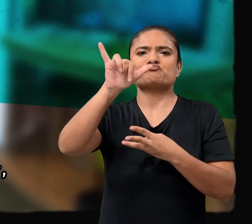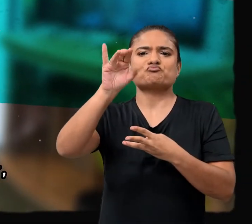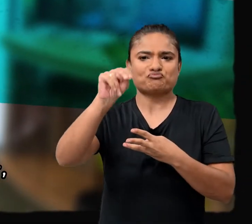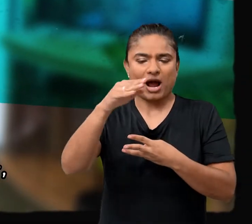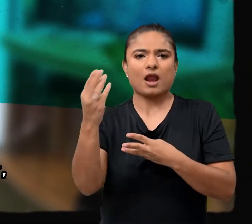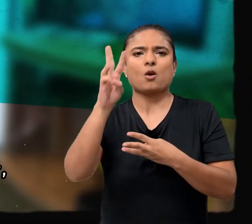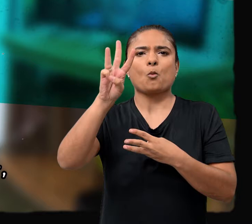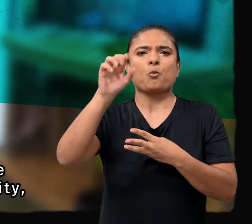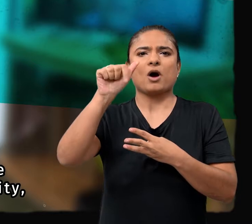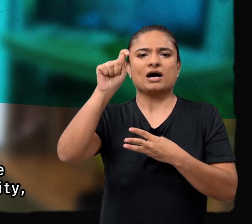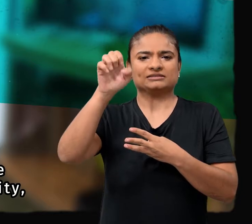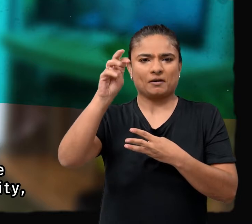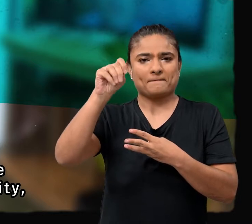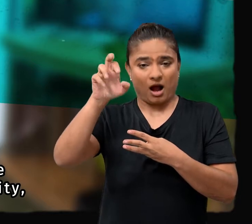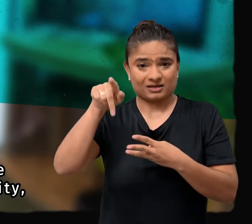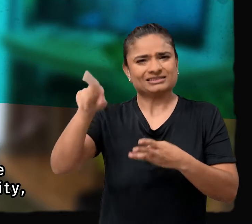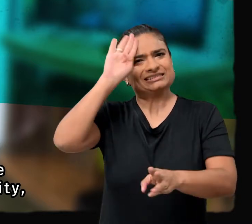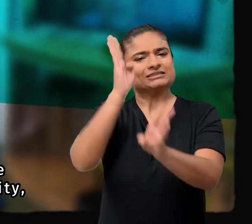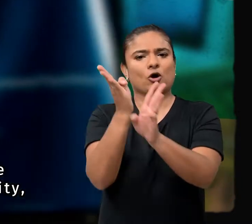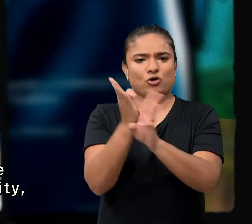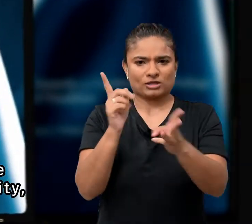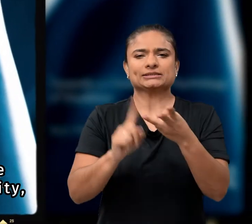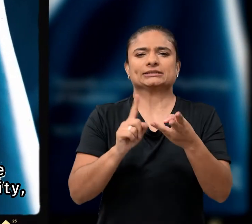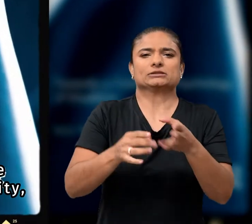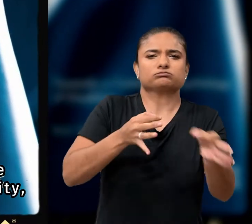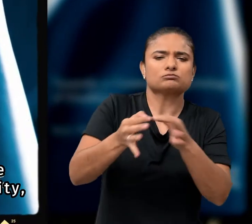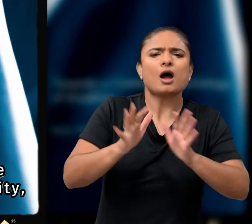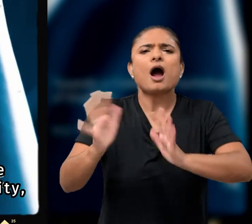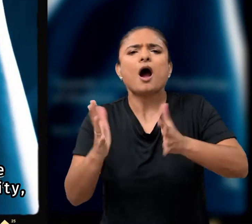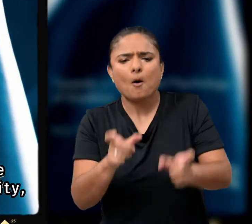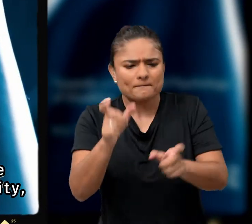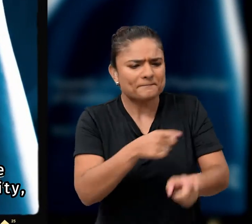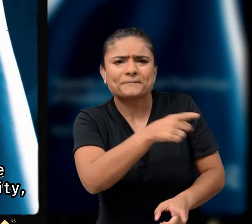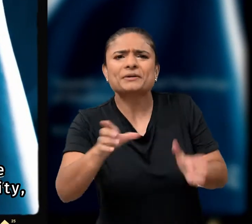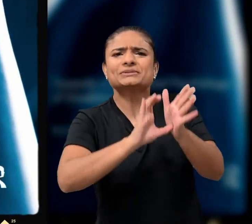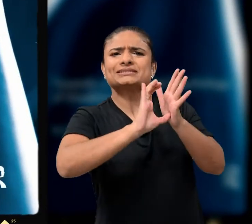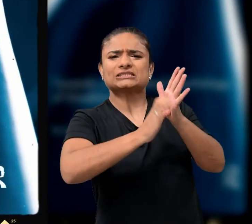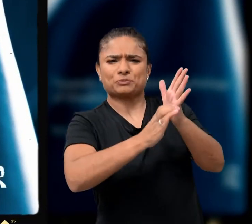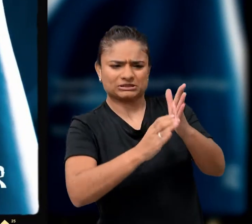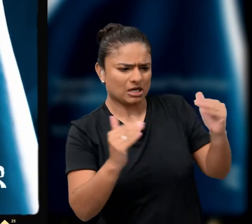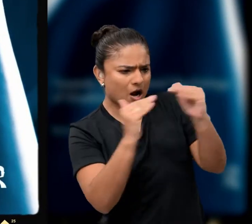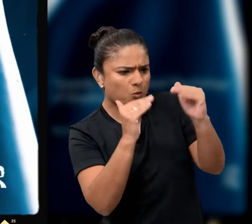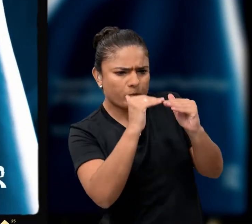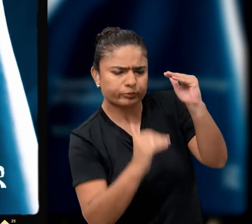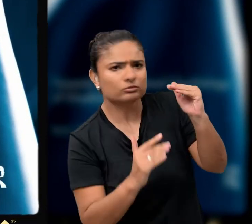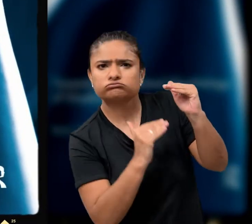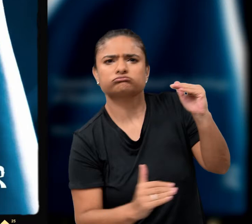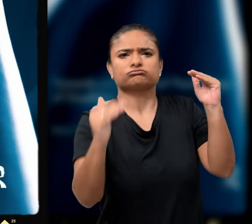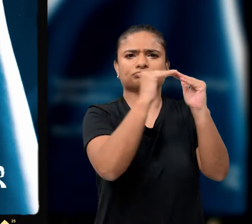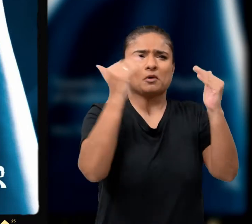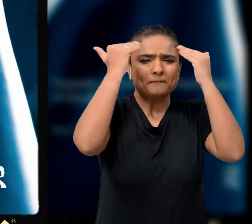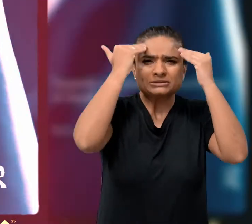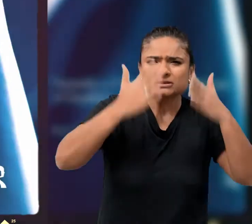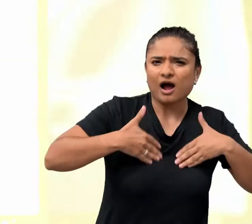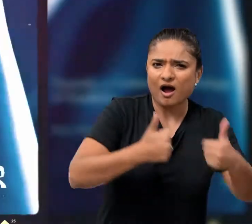Watermeyer, our studio guest. His research often focuses on the intersectional ties between disability, disability inequality, and